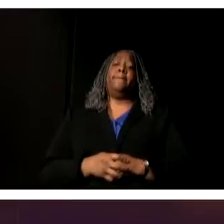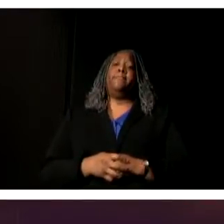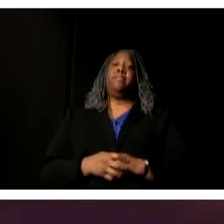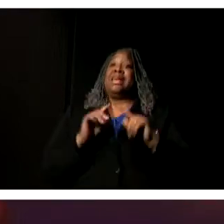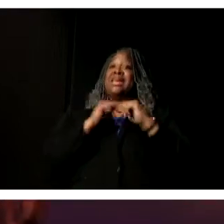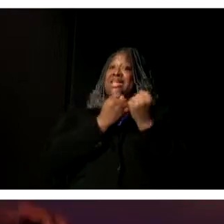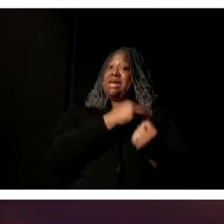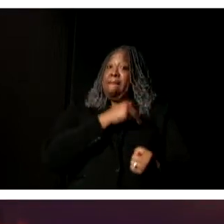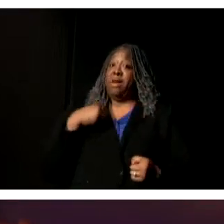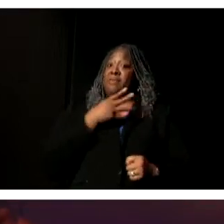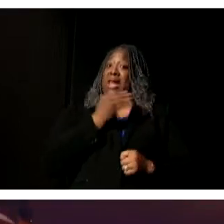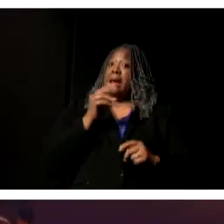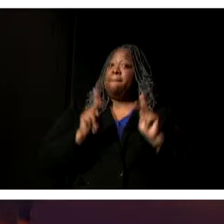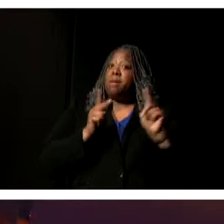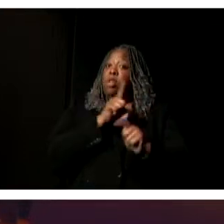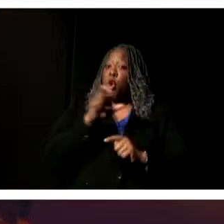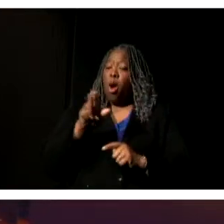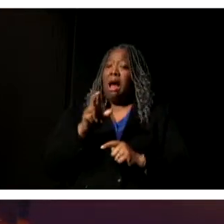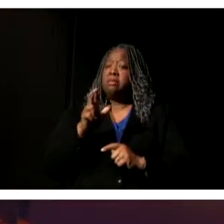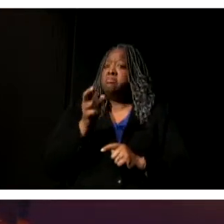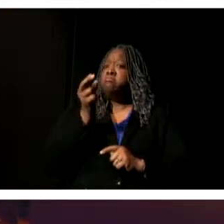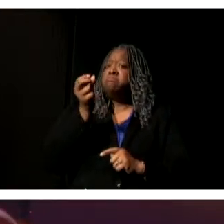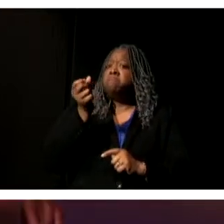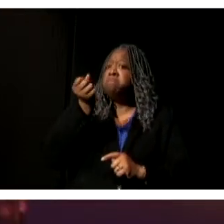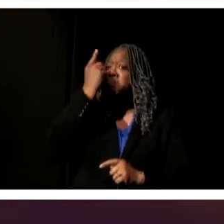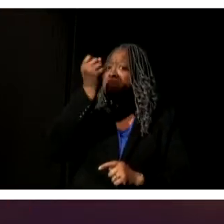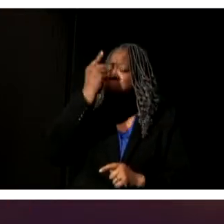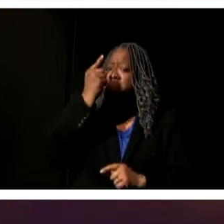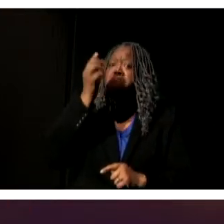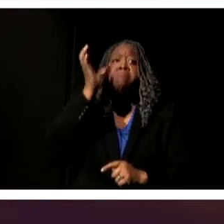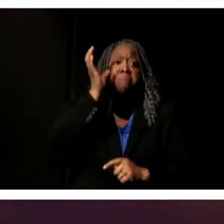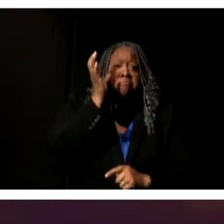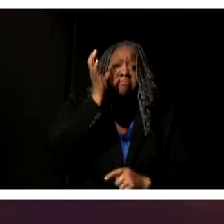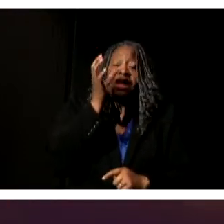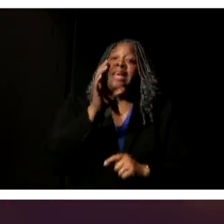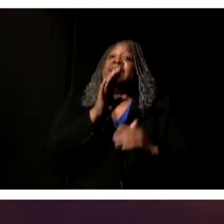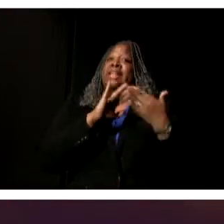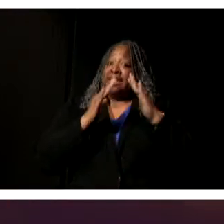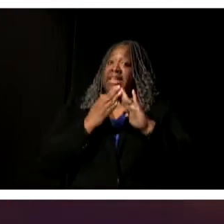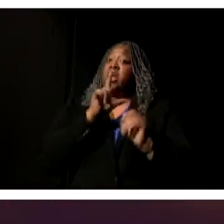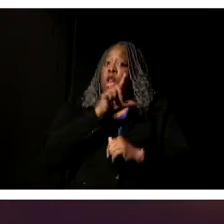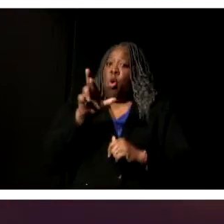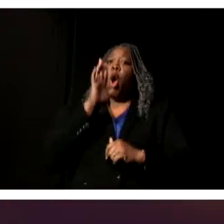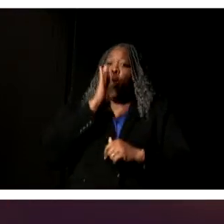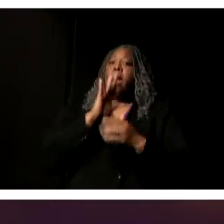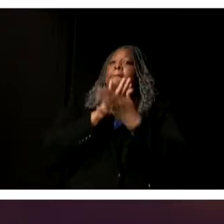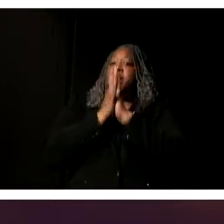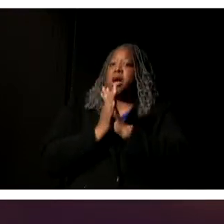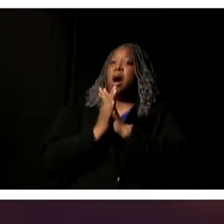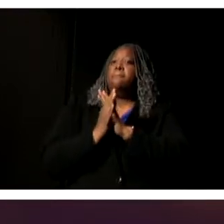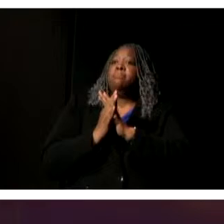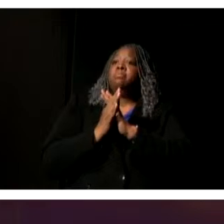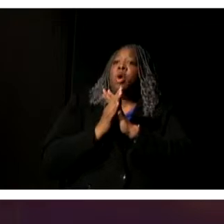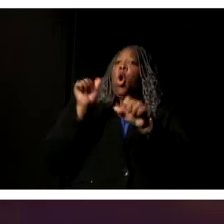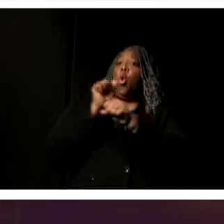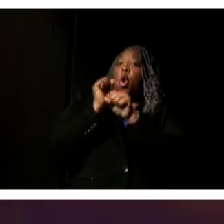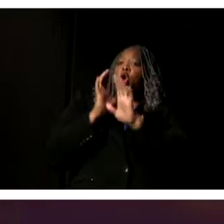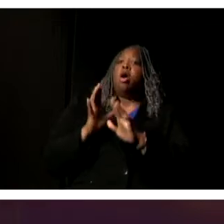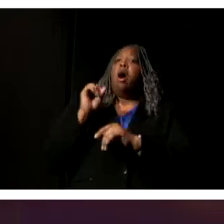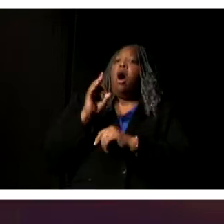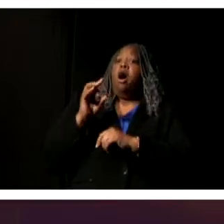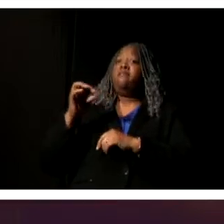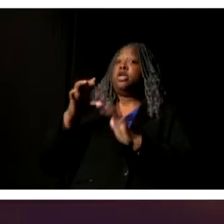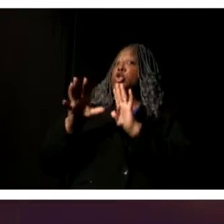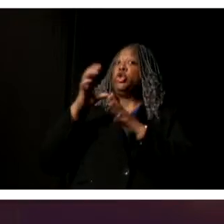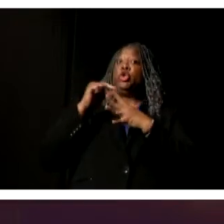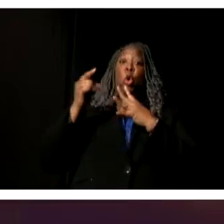Team members and people of Little Rock, hear me well. The City of Little Rock will become an employer of choice in the region by not